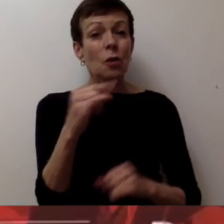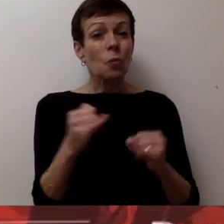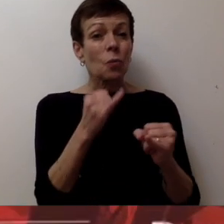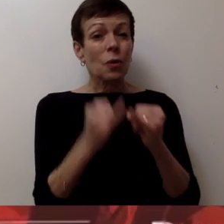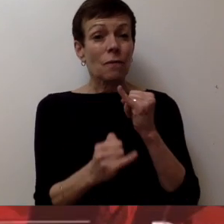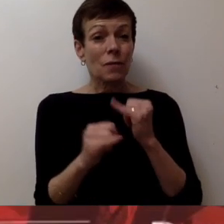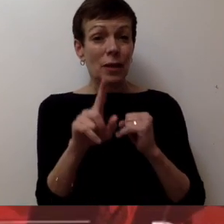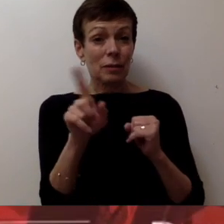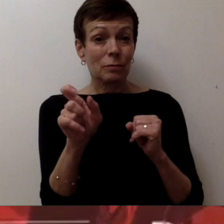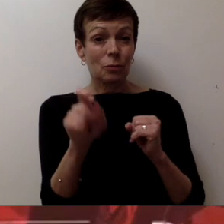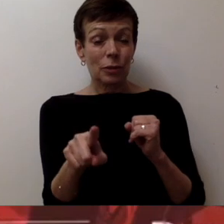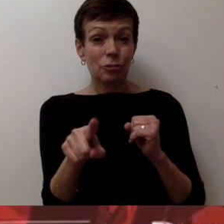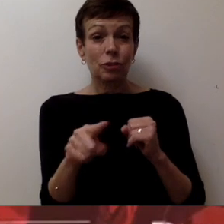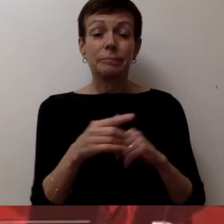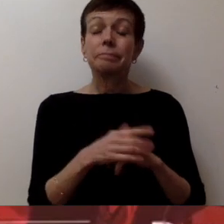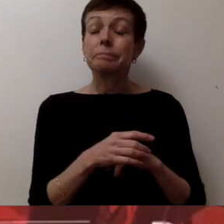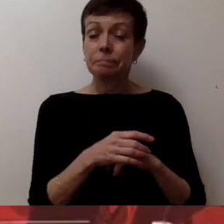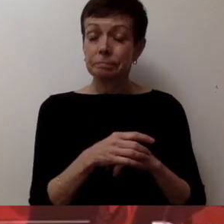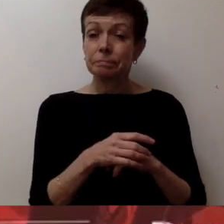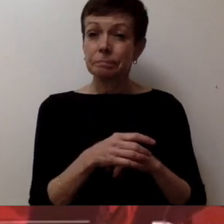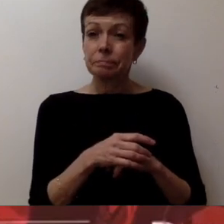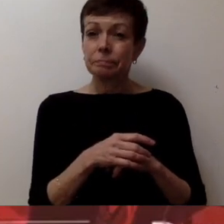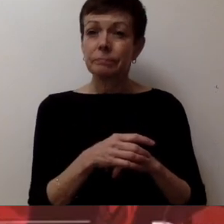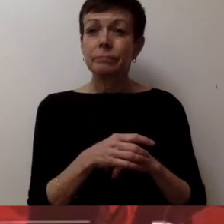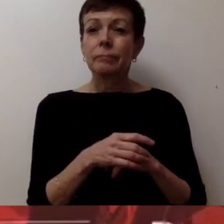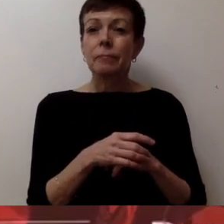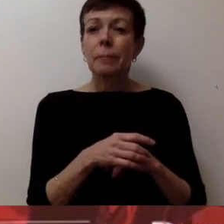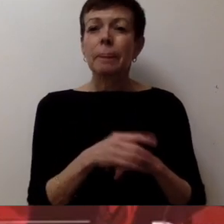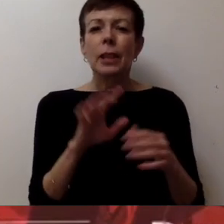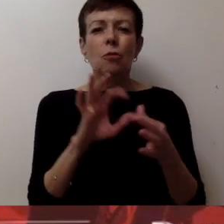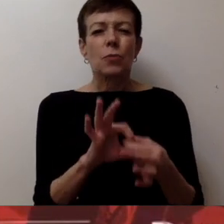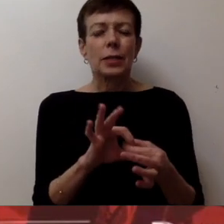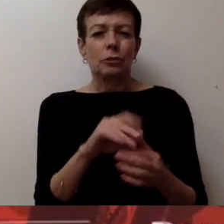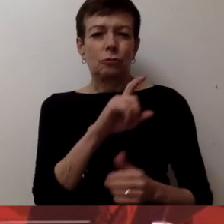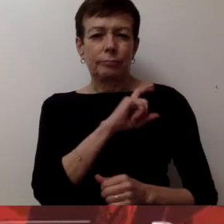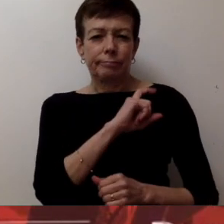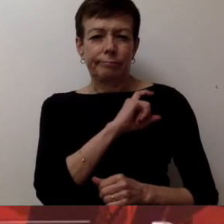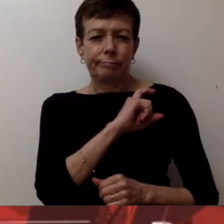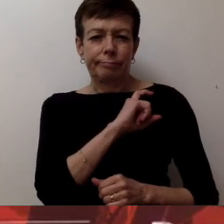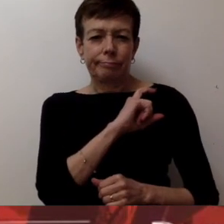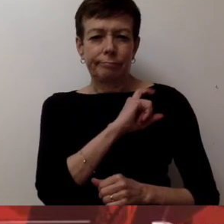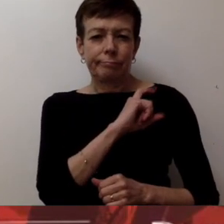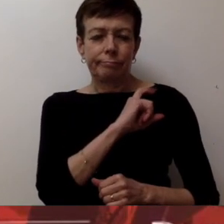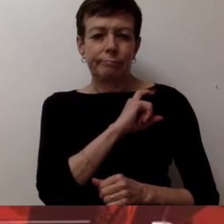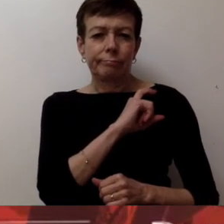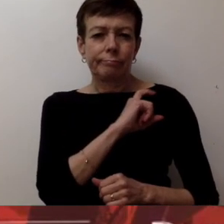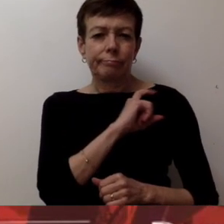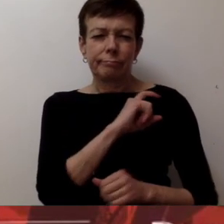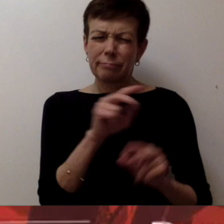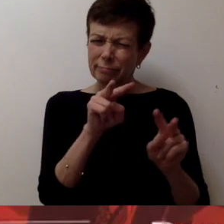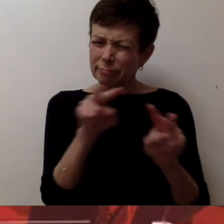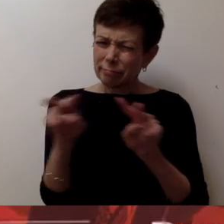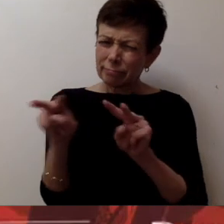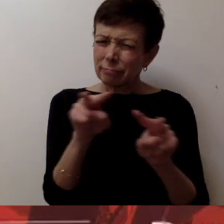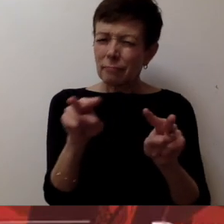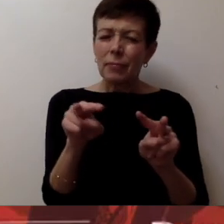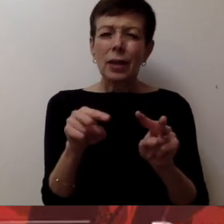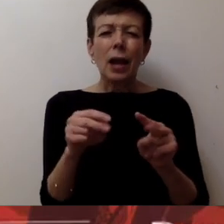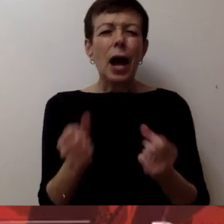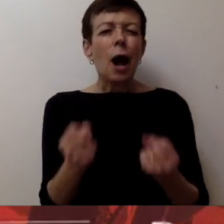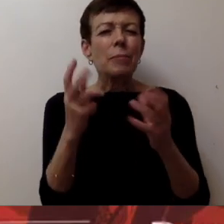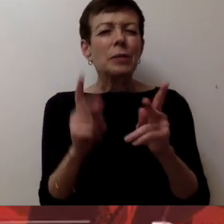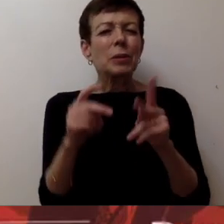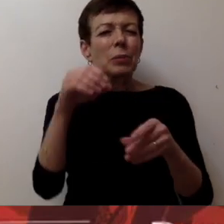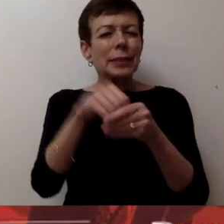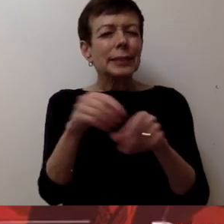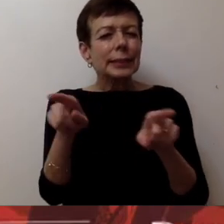One final question that we have from Josh at RD News Now relates to bylaw and policing around people riding in the same vehicle. So do we